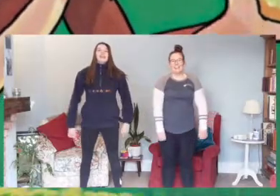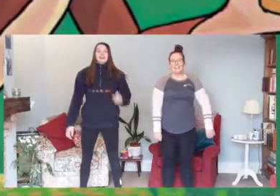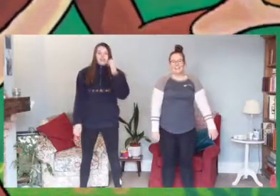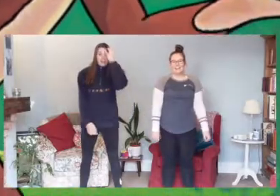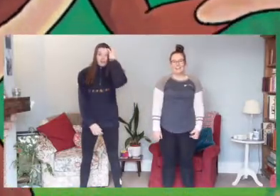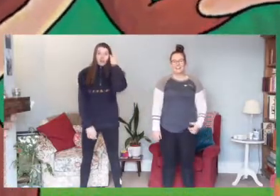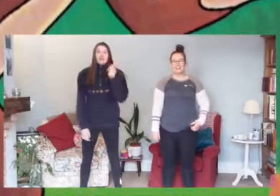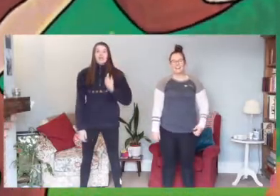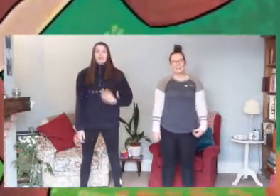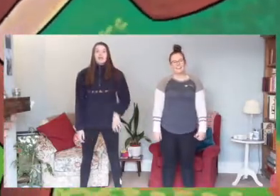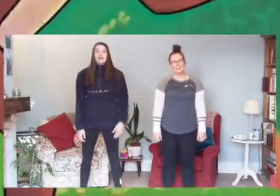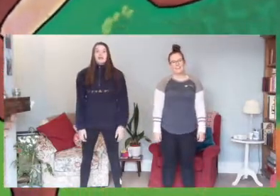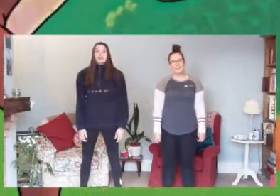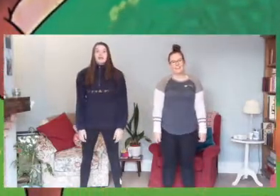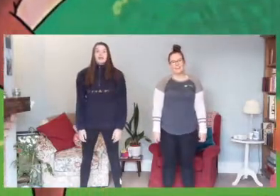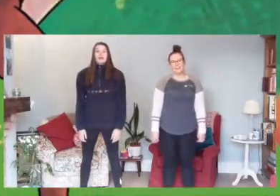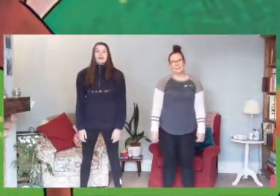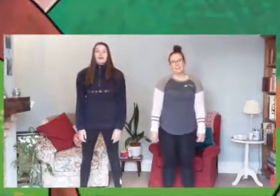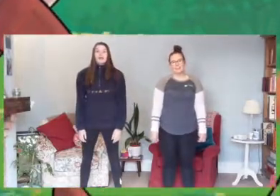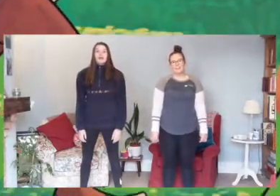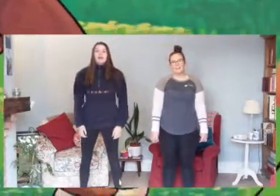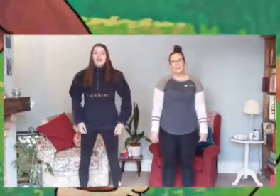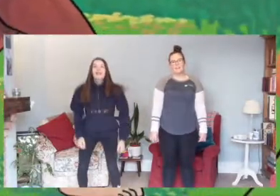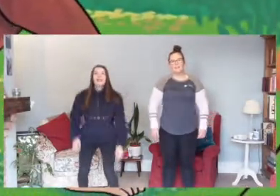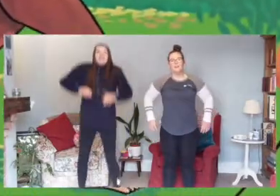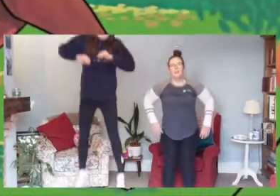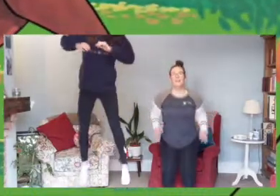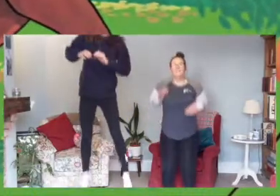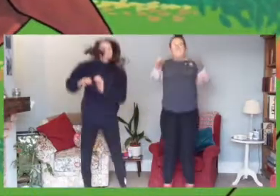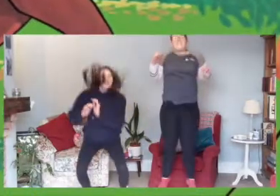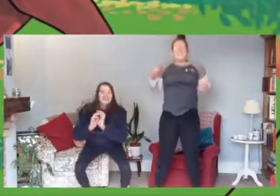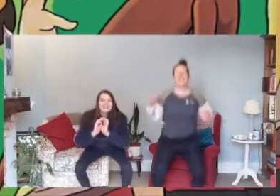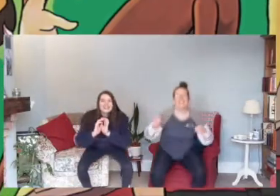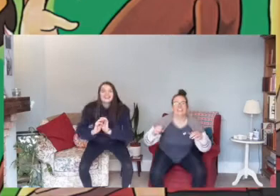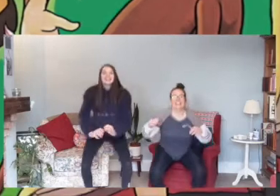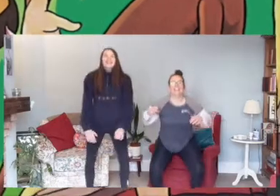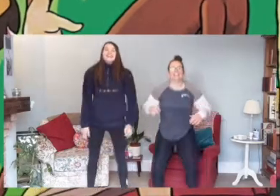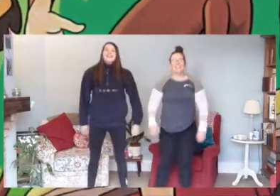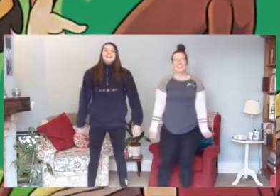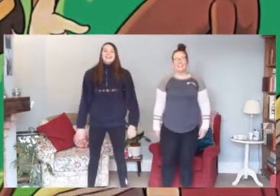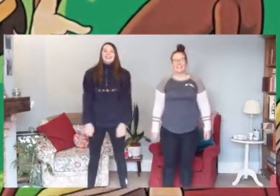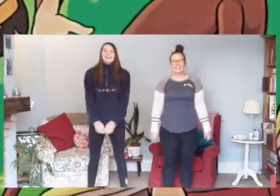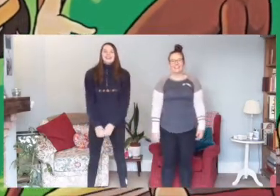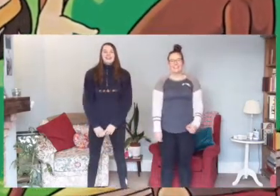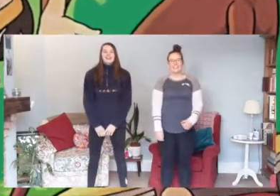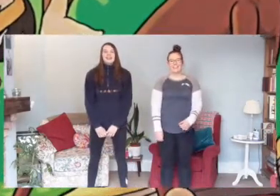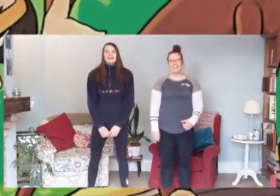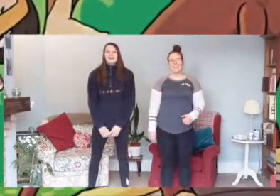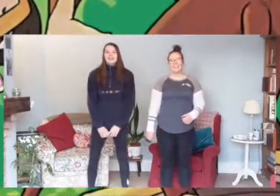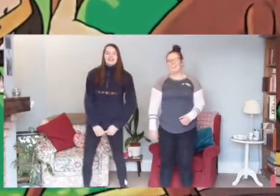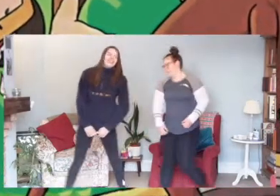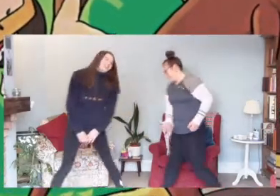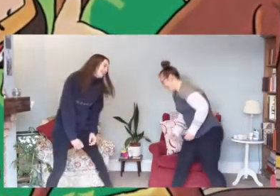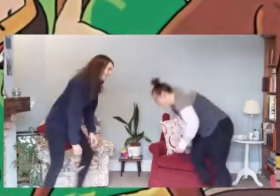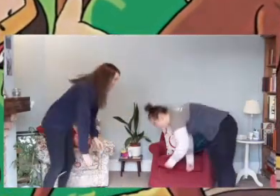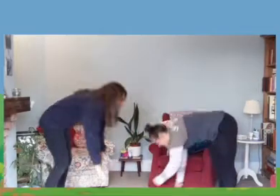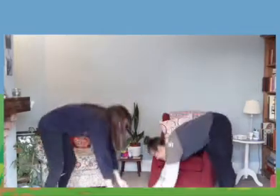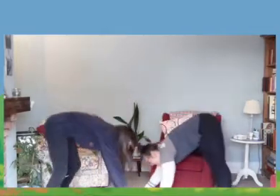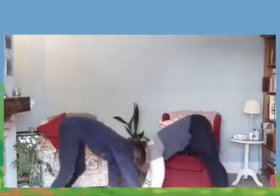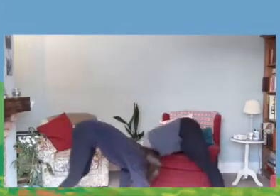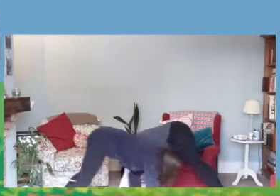sadly that this wasn't as good as a birthday as she'd thought. Hippo smiled at Coco as he came up the